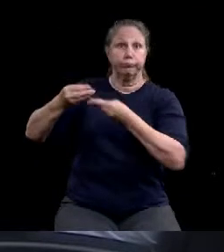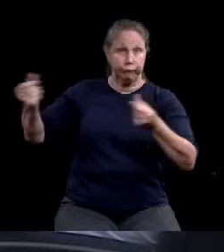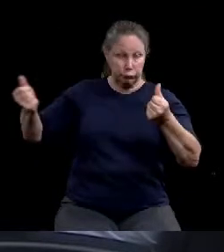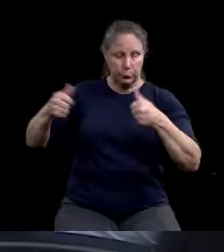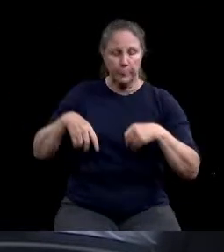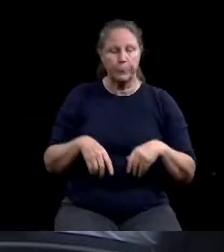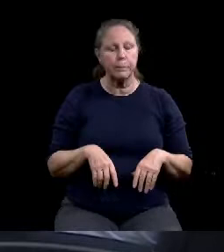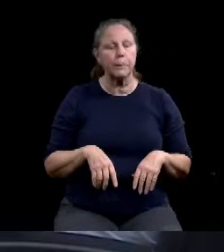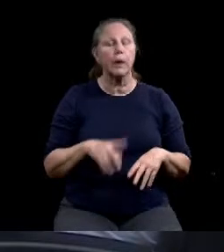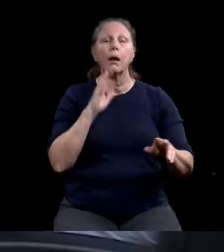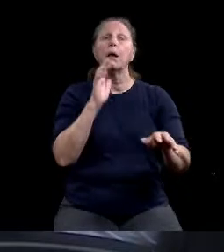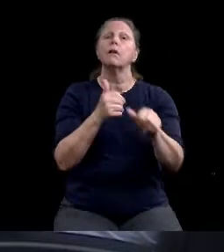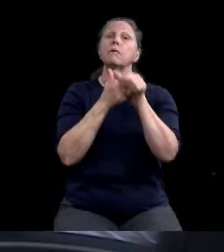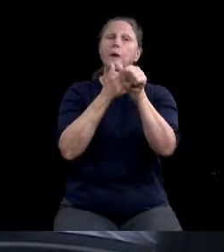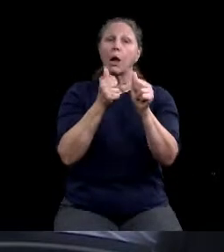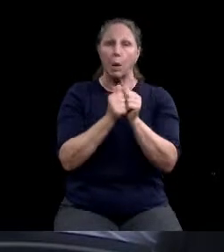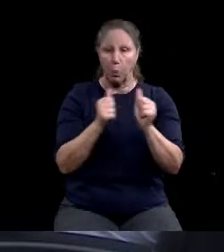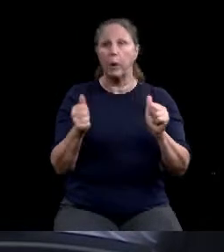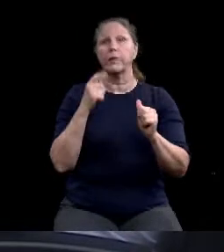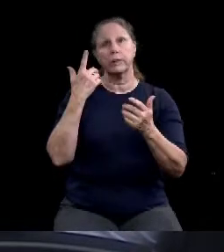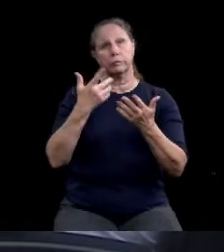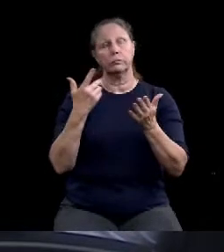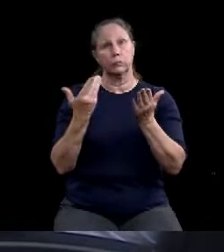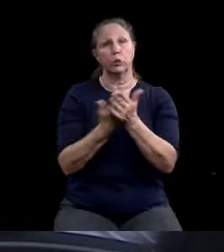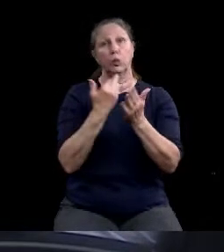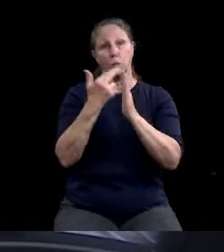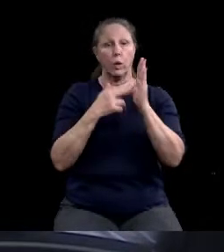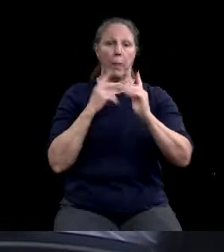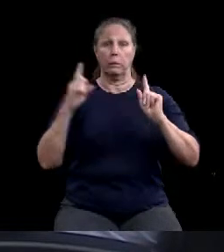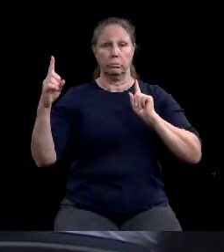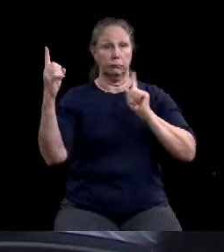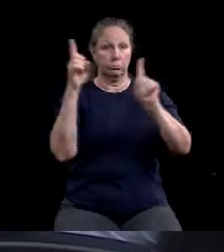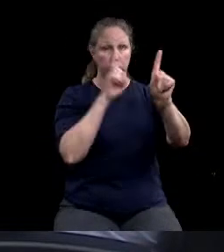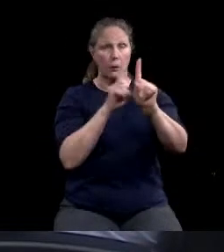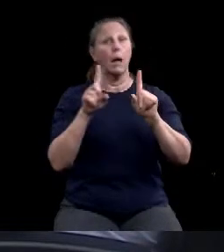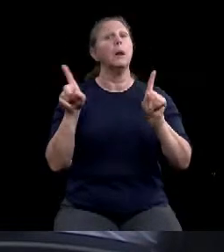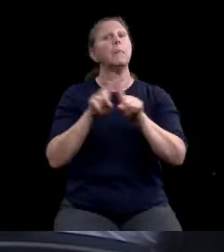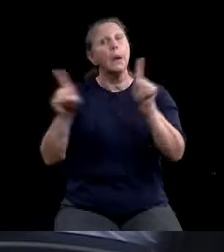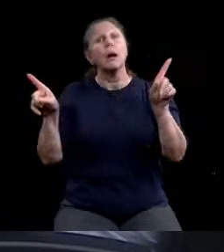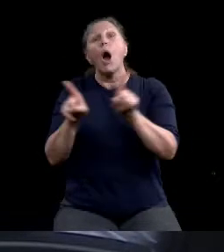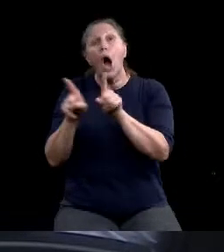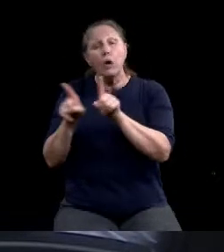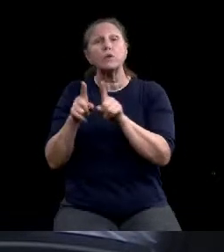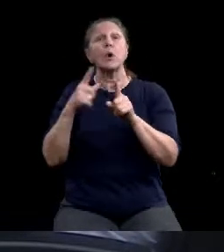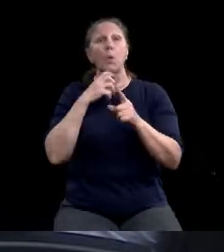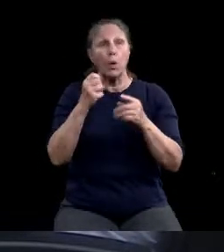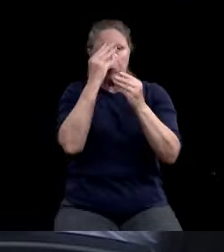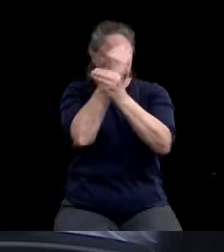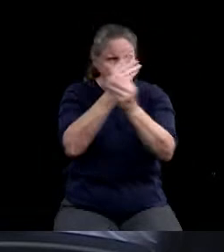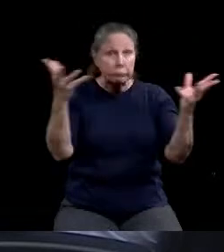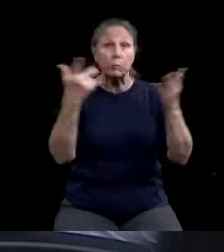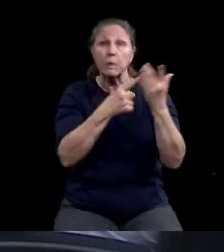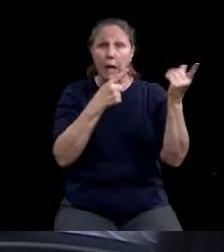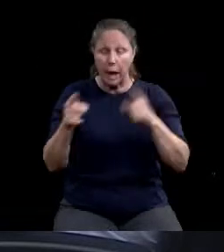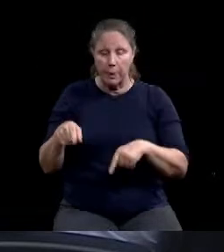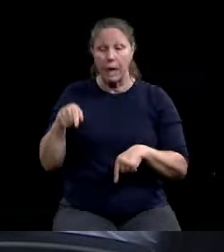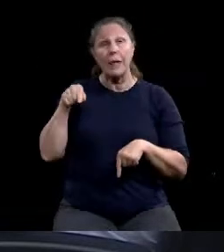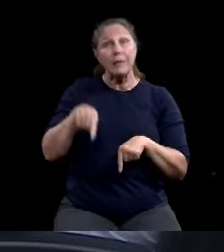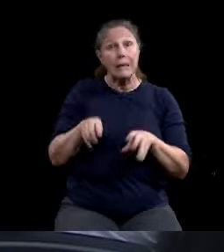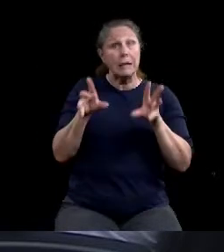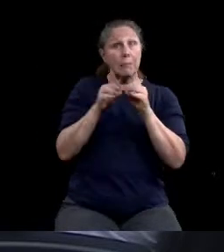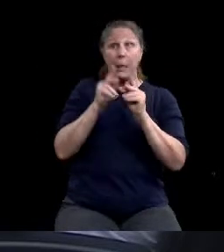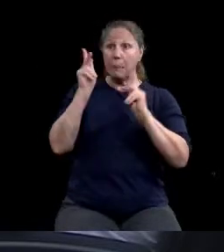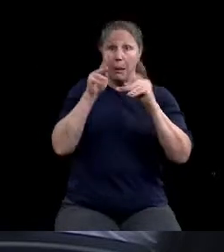providing as much transparency as possible, the Waco City Council meeting today will not be open to the public. This meeting is being broadcast live at